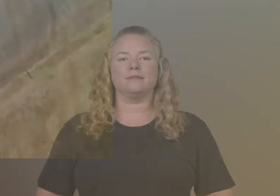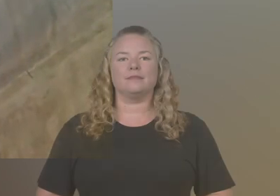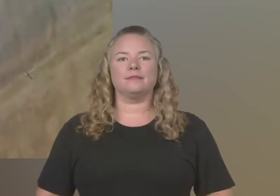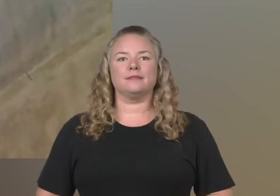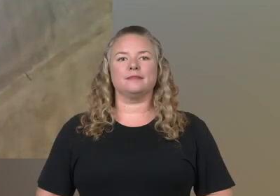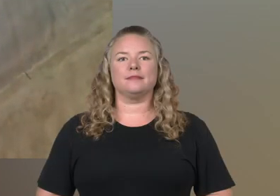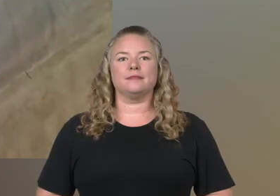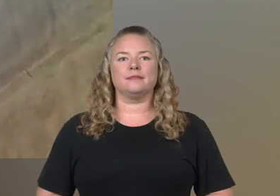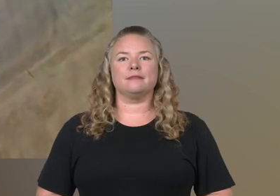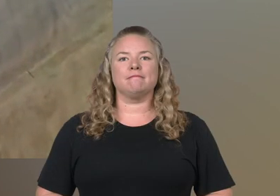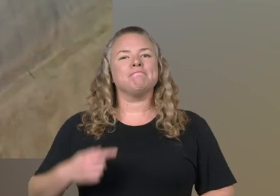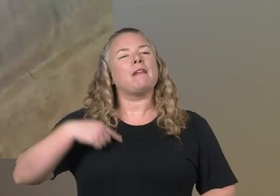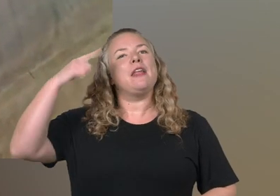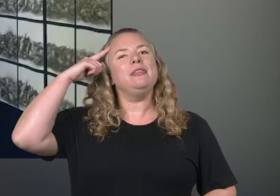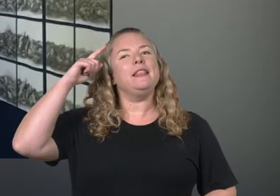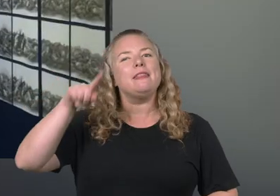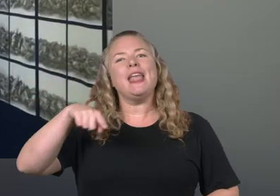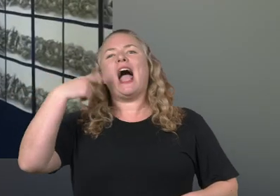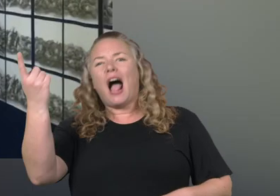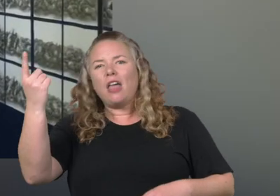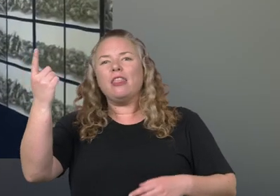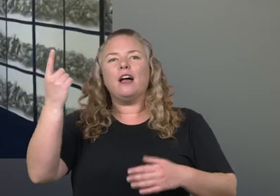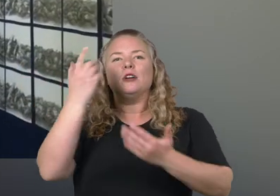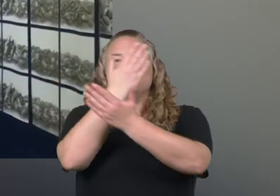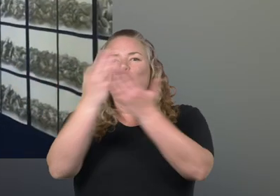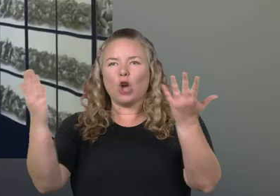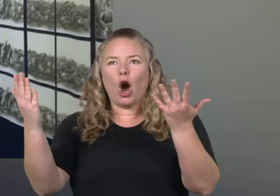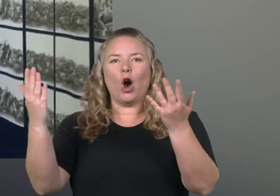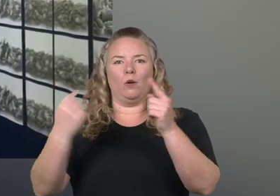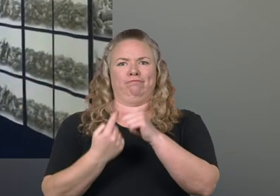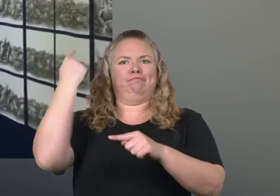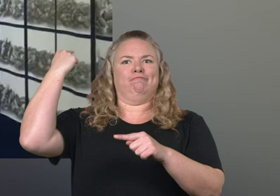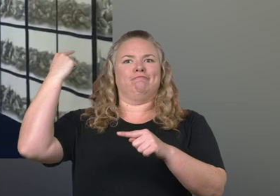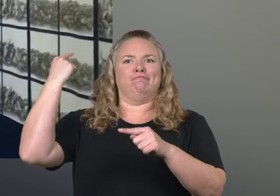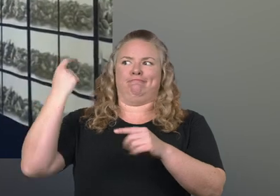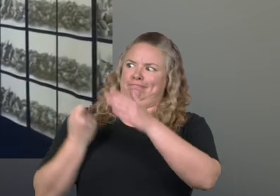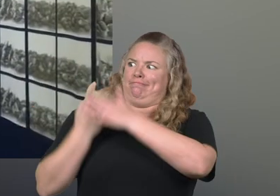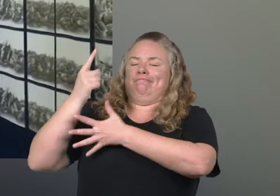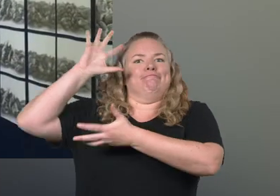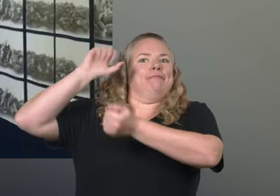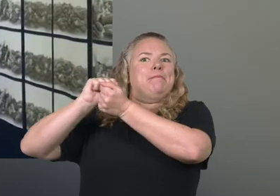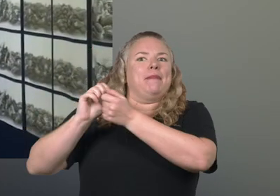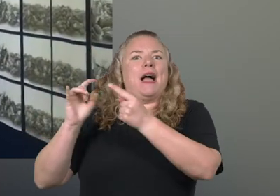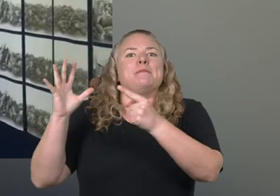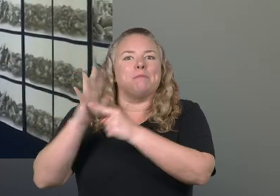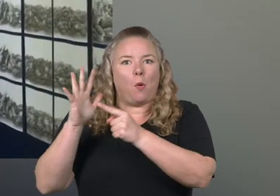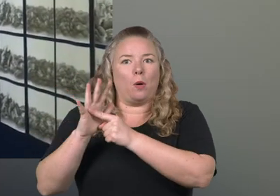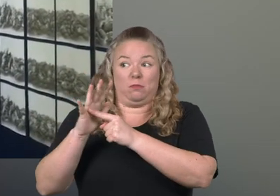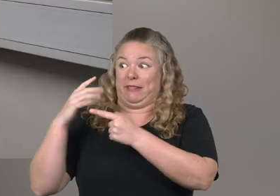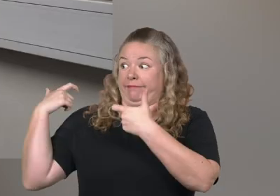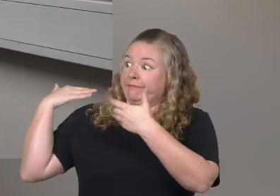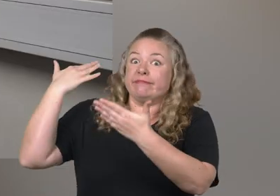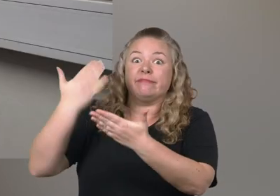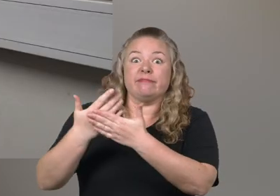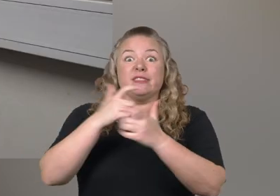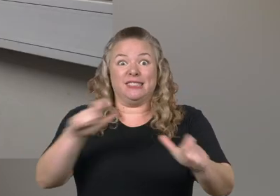And then I think the other show, which I think put down a sort of marker which I think is still very important